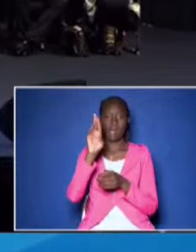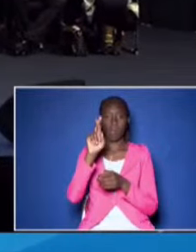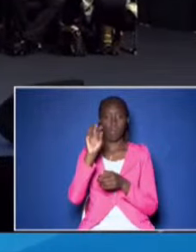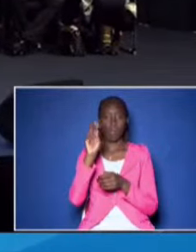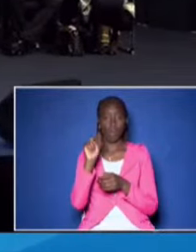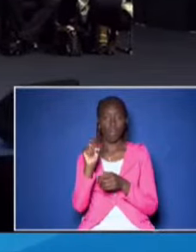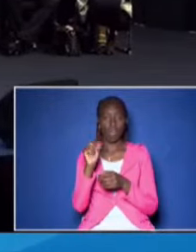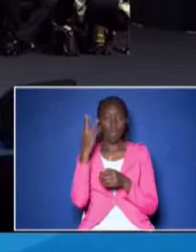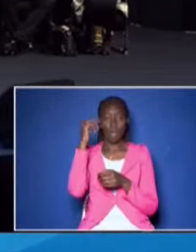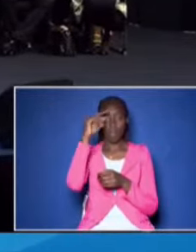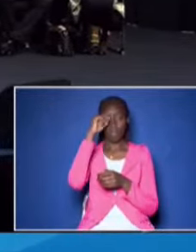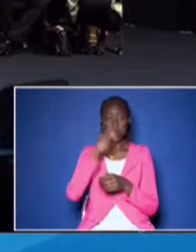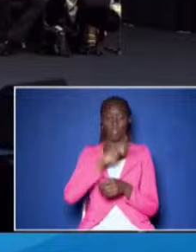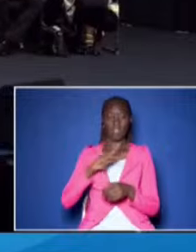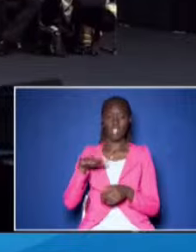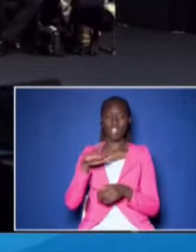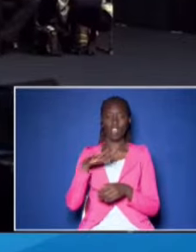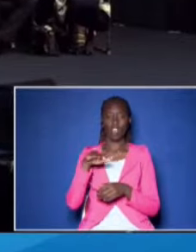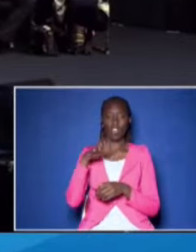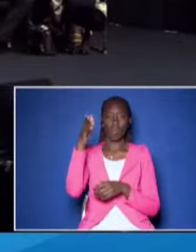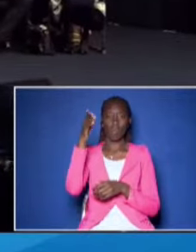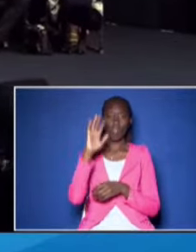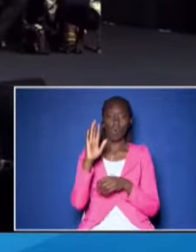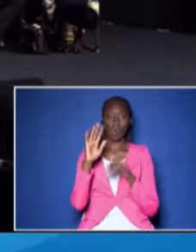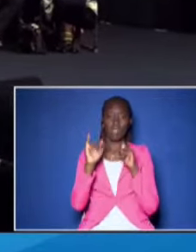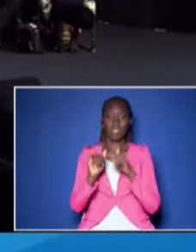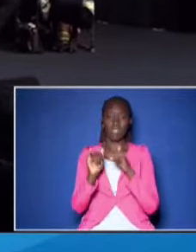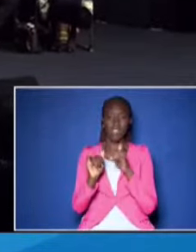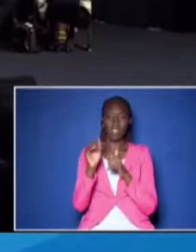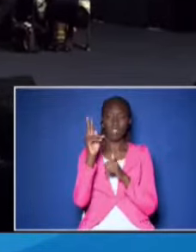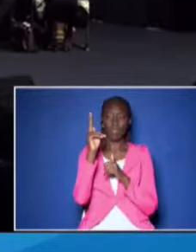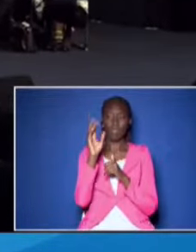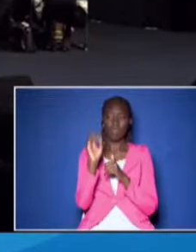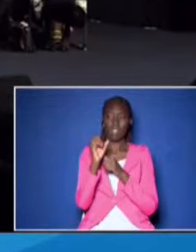because the whole Kingdom of David lasted 40